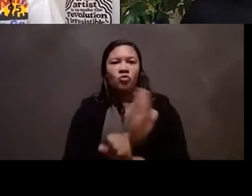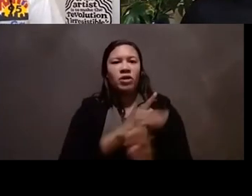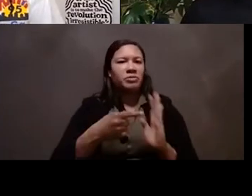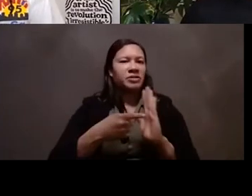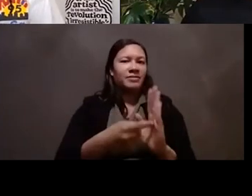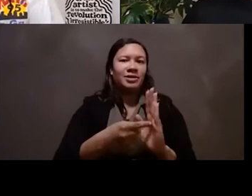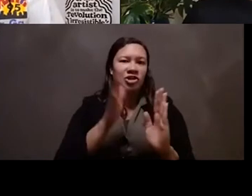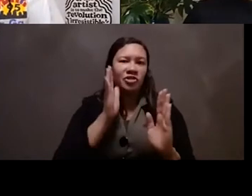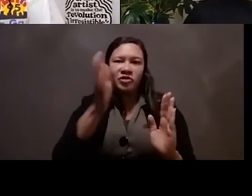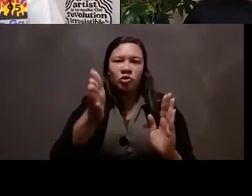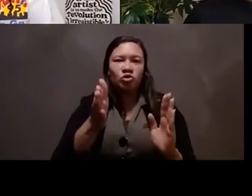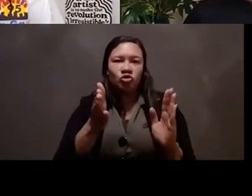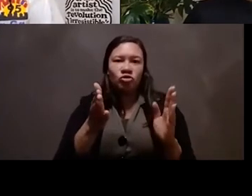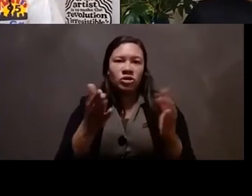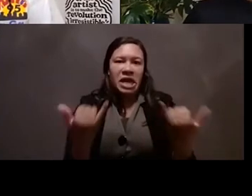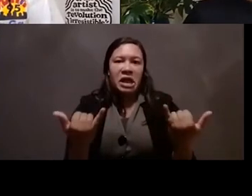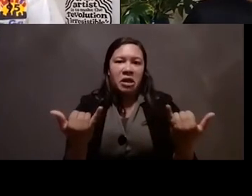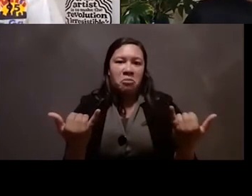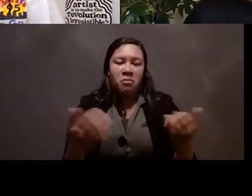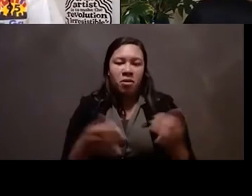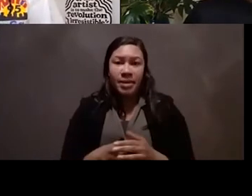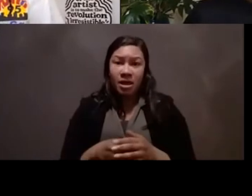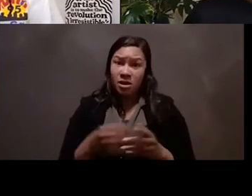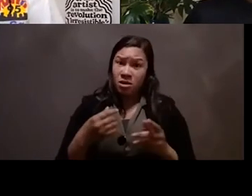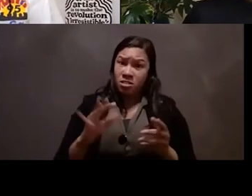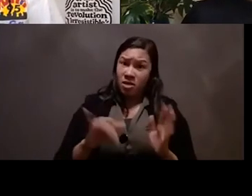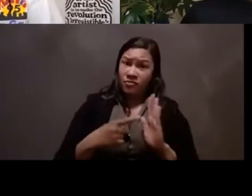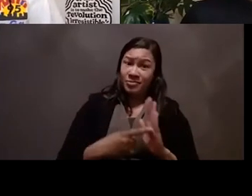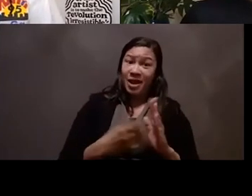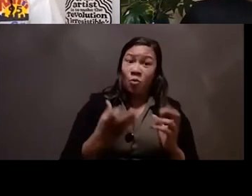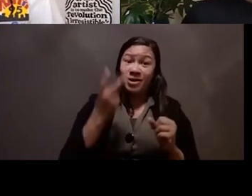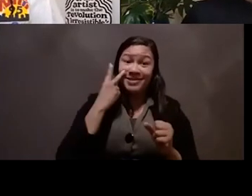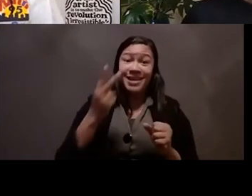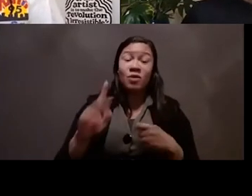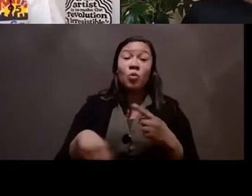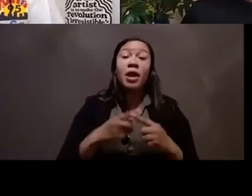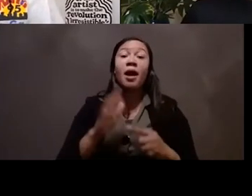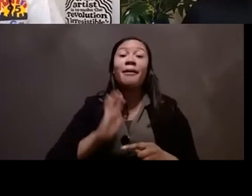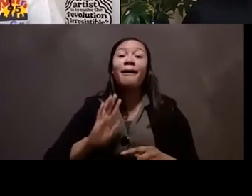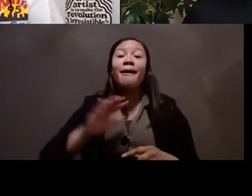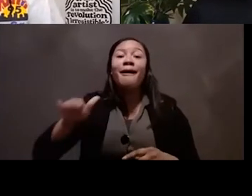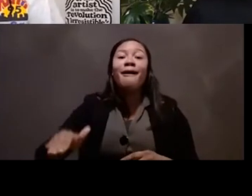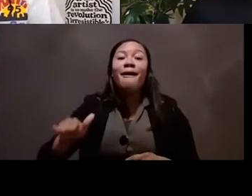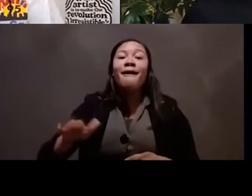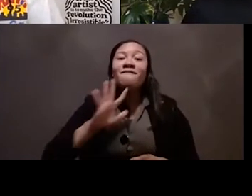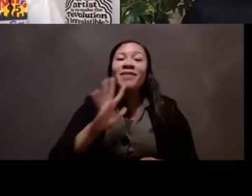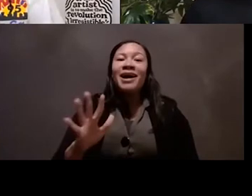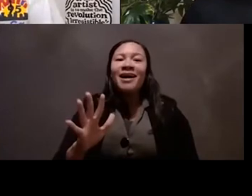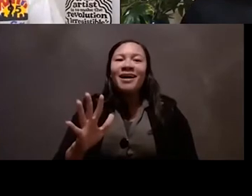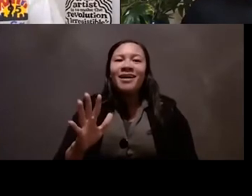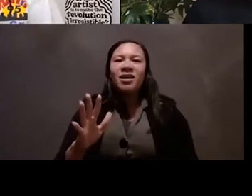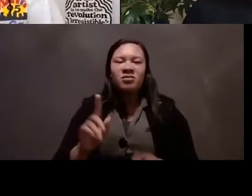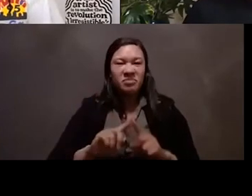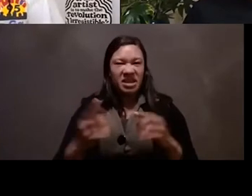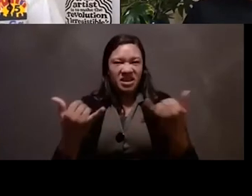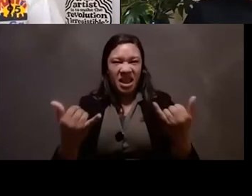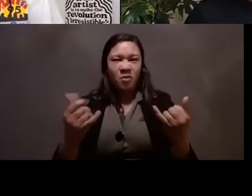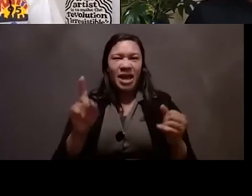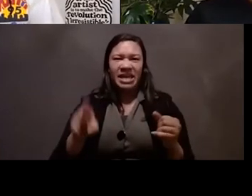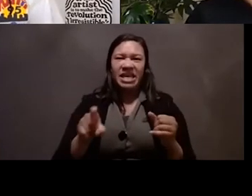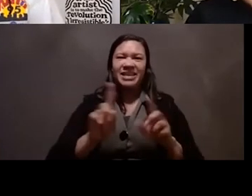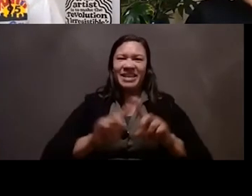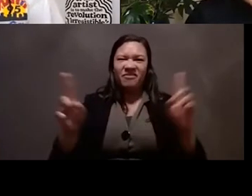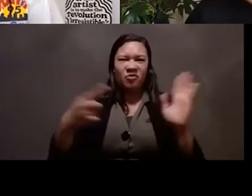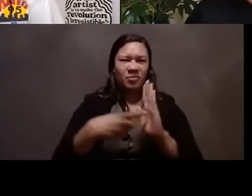the representation that I needed at 5 years old maybe is maybe not the same representation I need now, you know, a damn